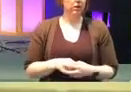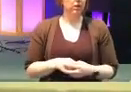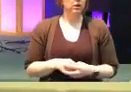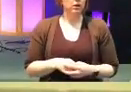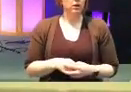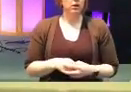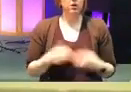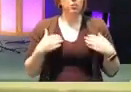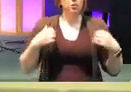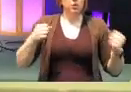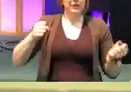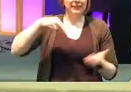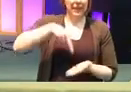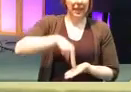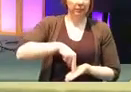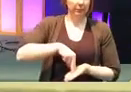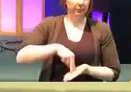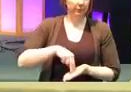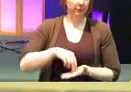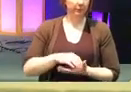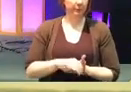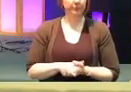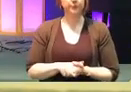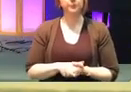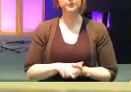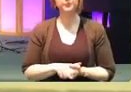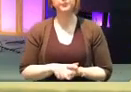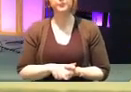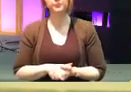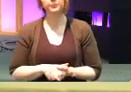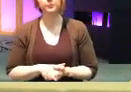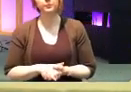Boldly stand. Now this seems almost